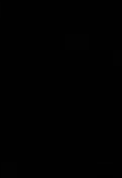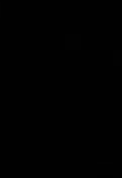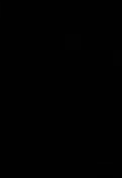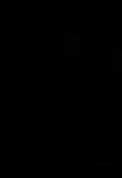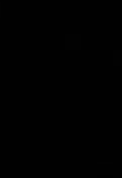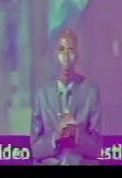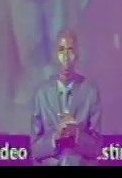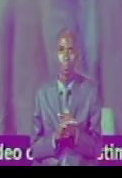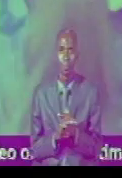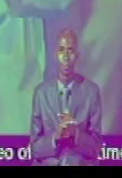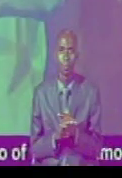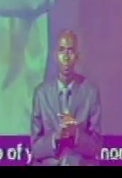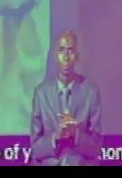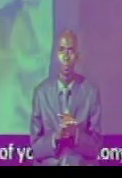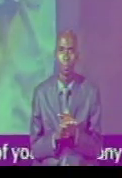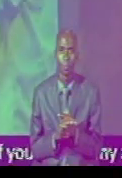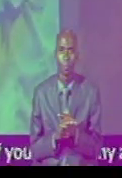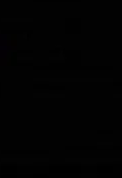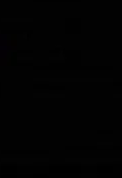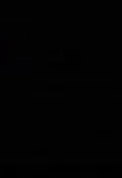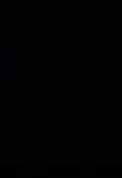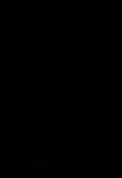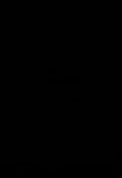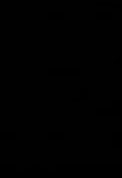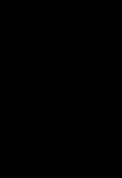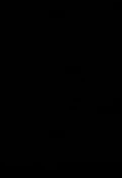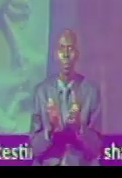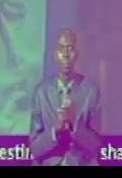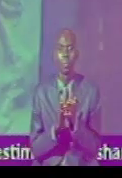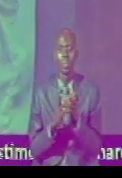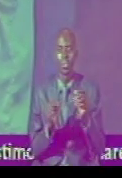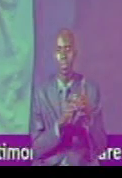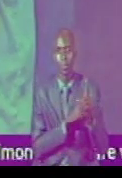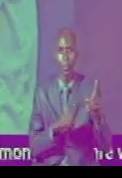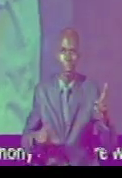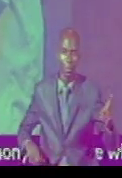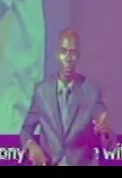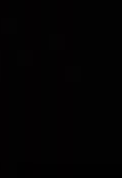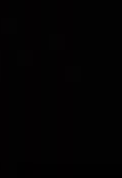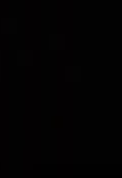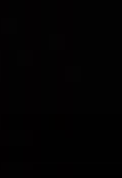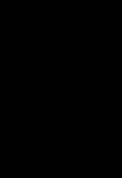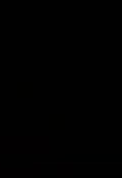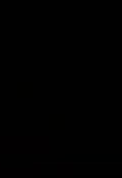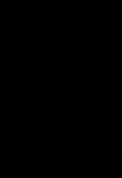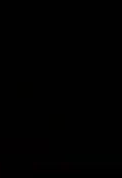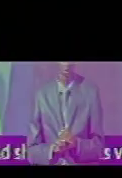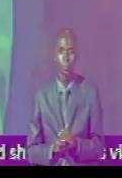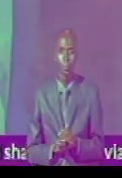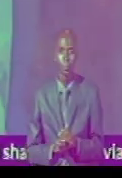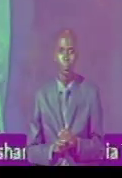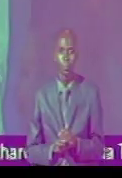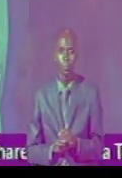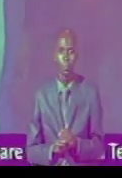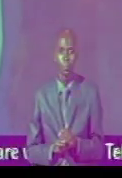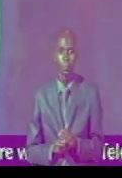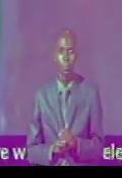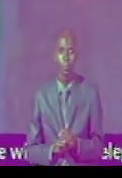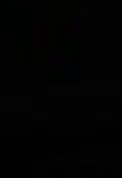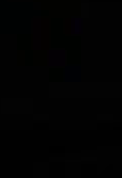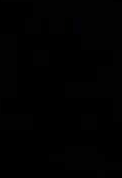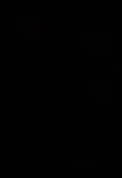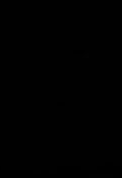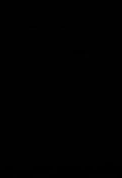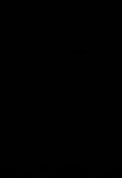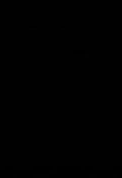Anointing breaks the yoke. Praise the Lord! I have with me Master